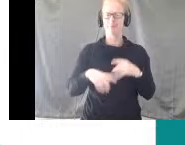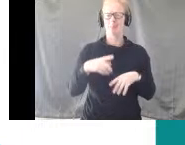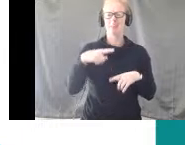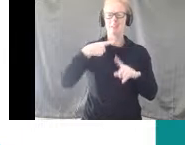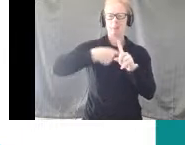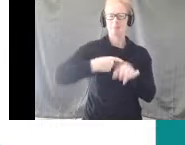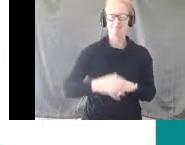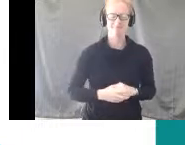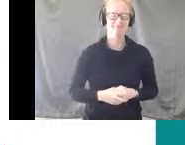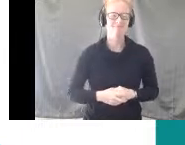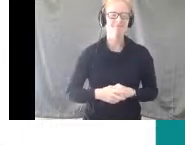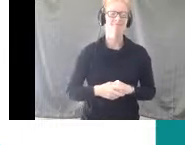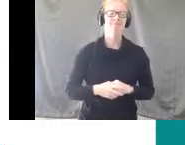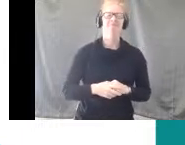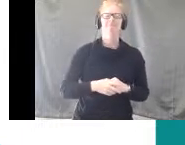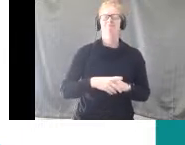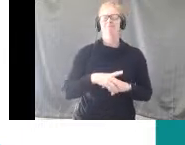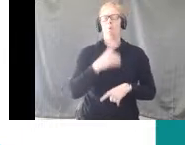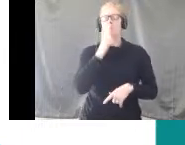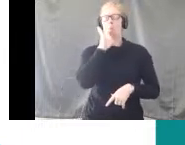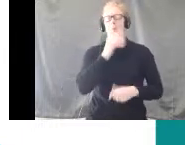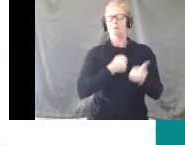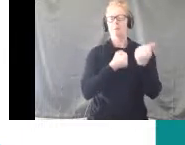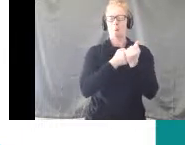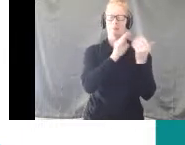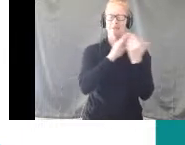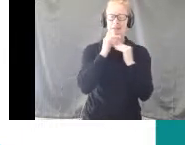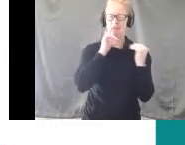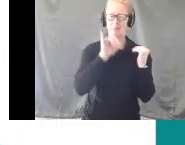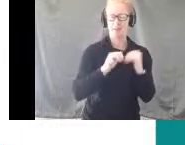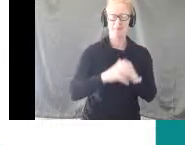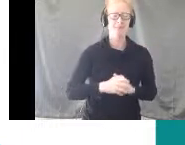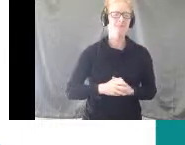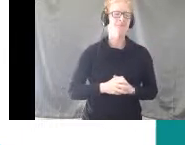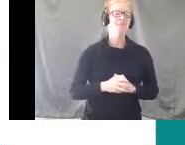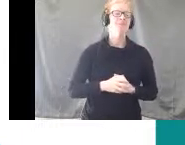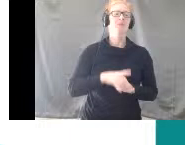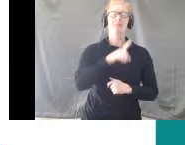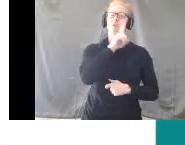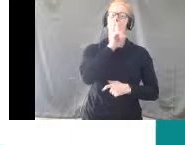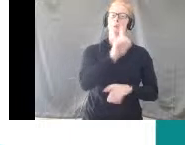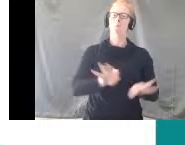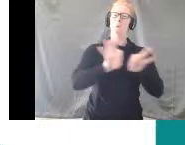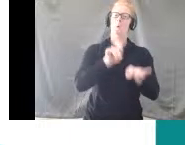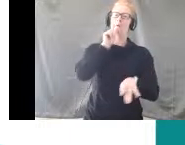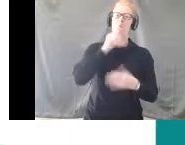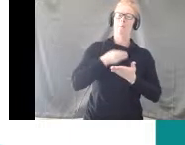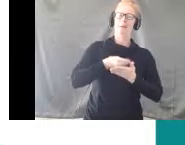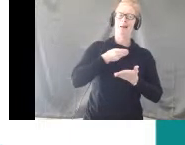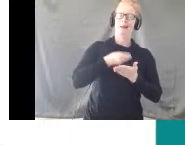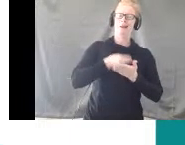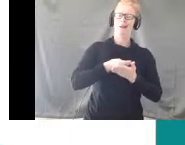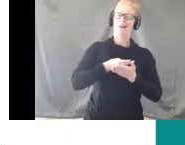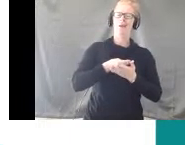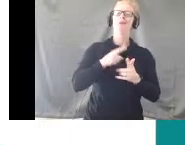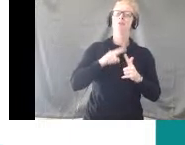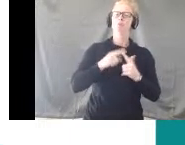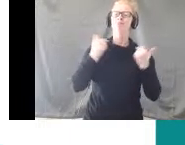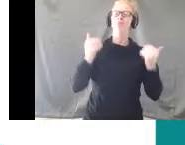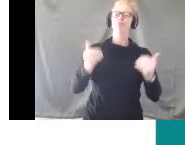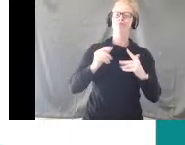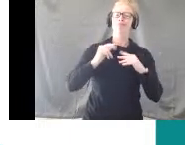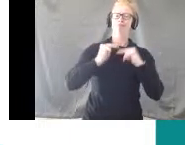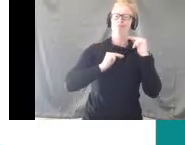those are kind of some of the key changes in the funding. We are also still working, as Secretary Meredith said, with